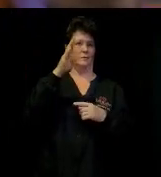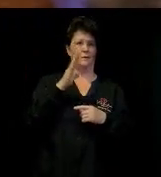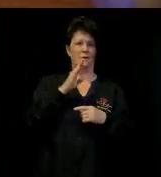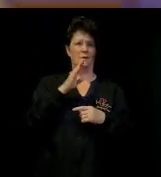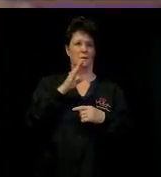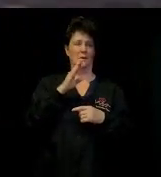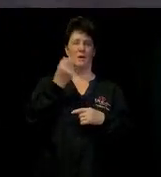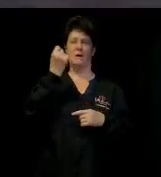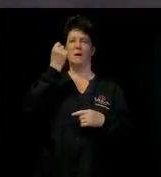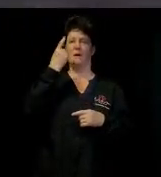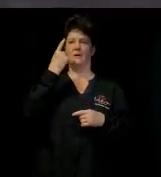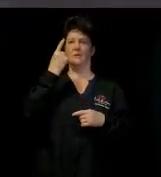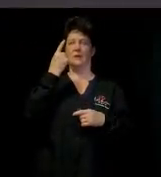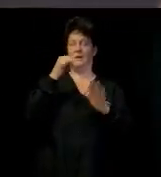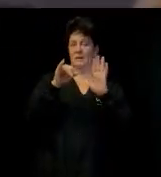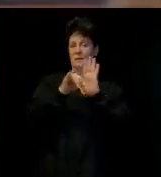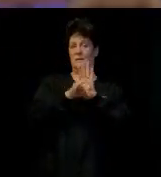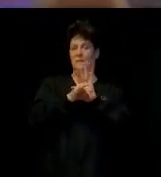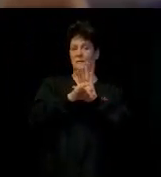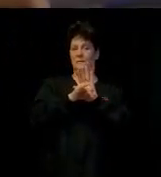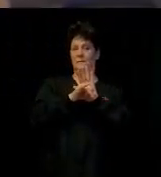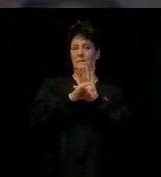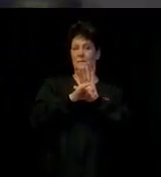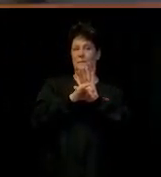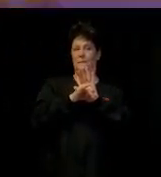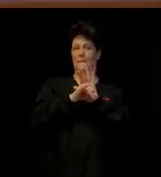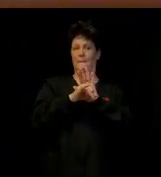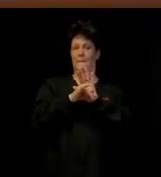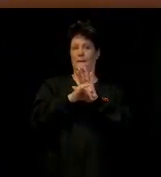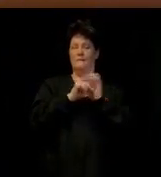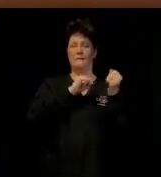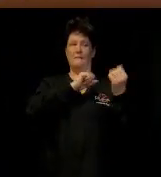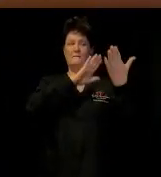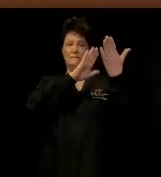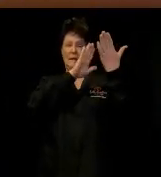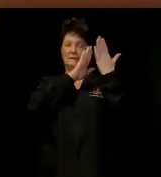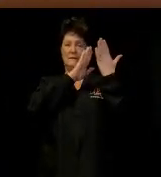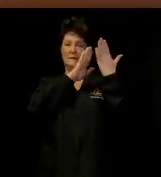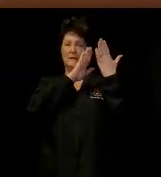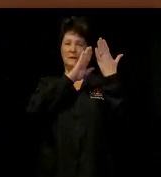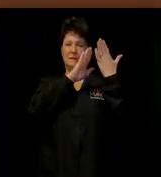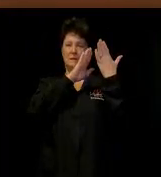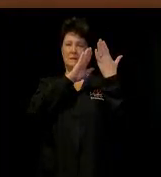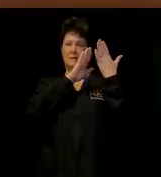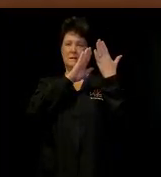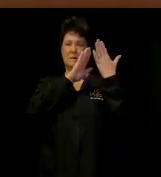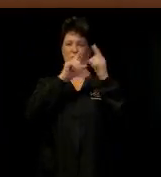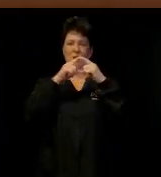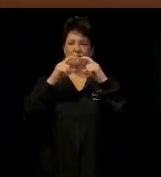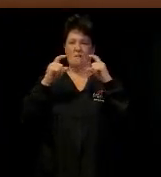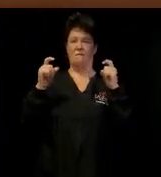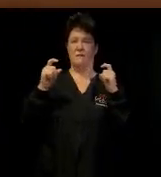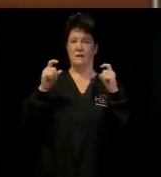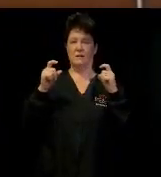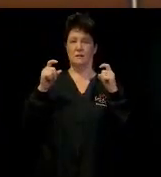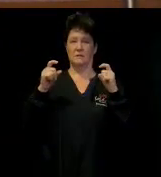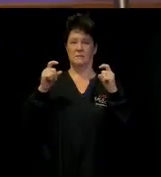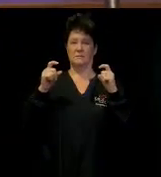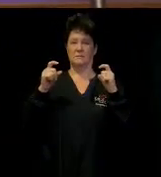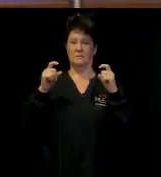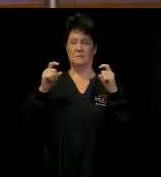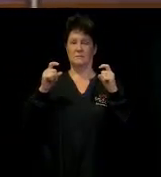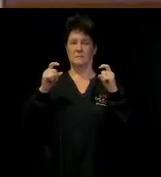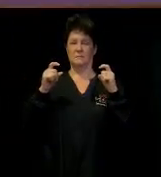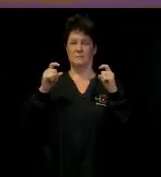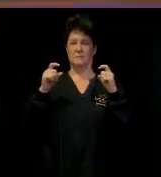you're understanding your identity. You're going to be faced with conflict as a believer. You're going to be confronted with challenges. You're going to be confronted with